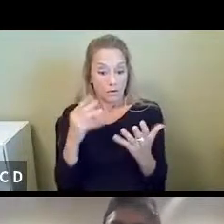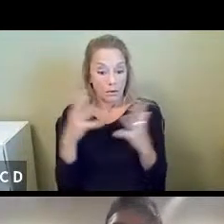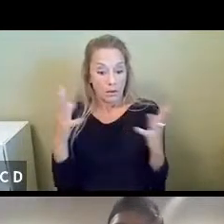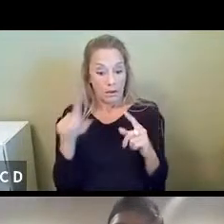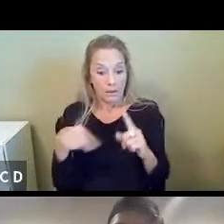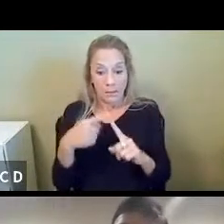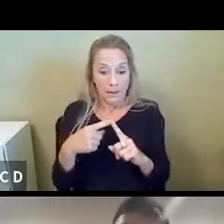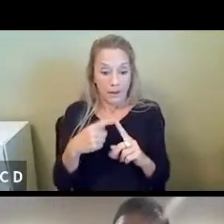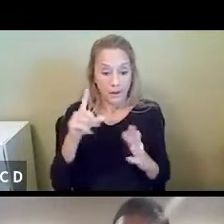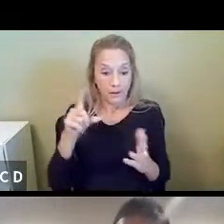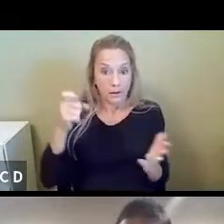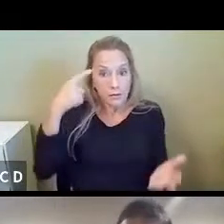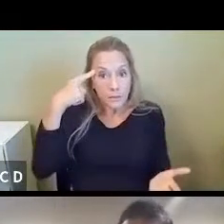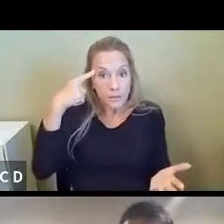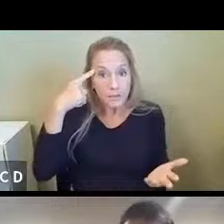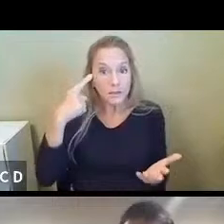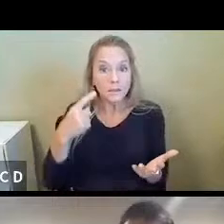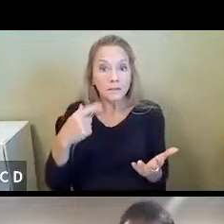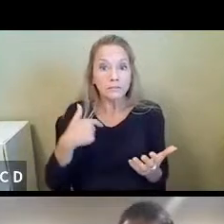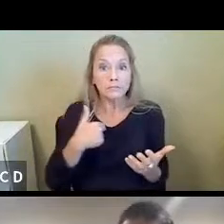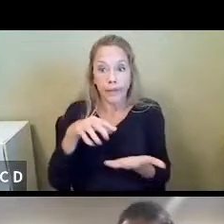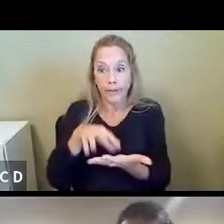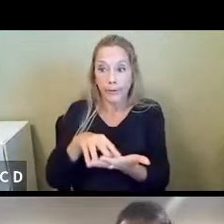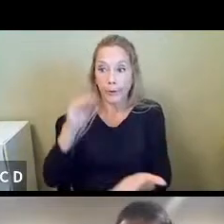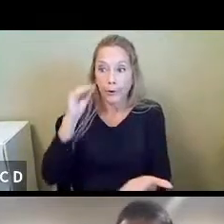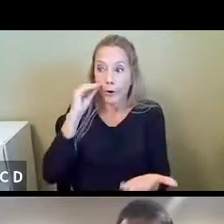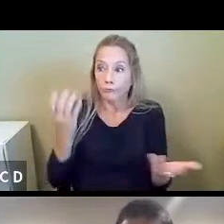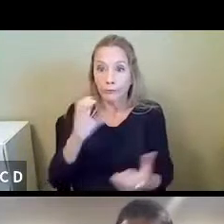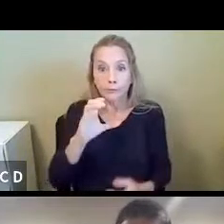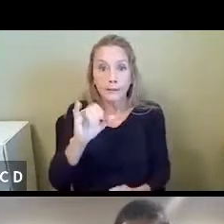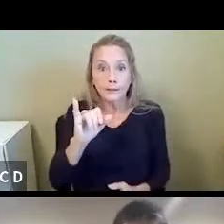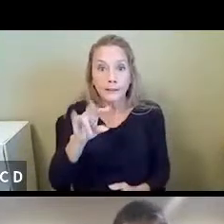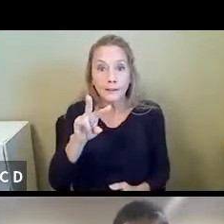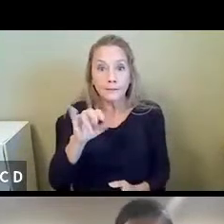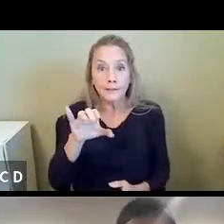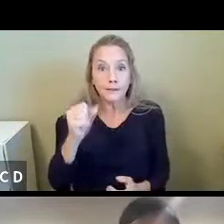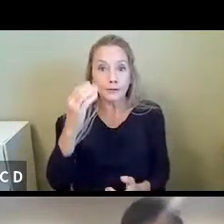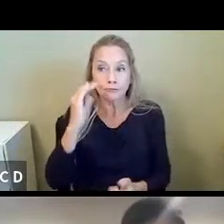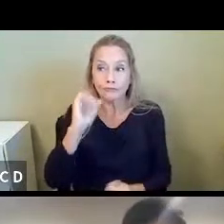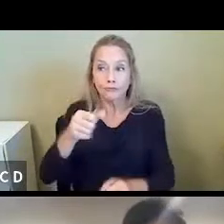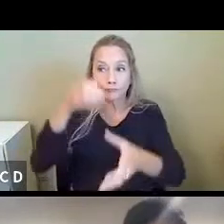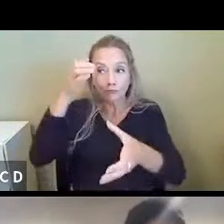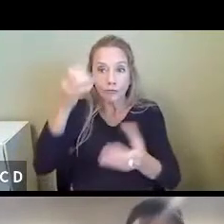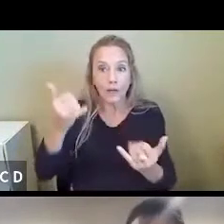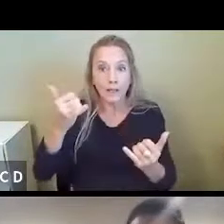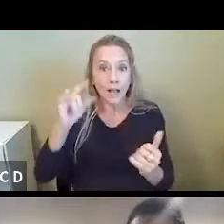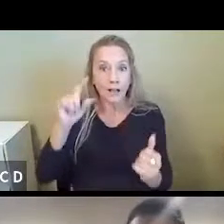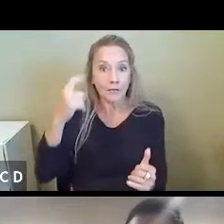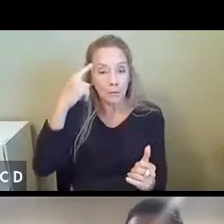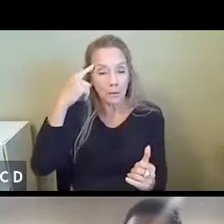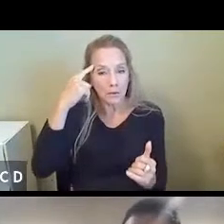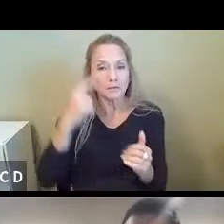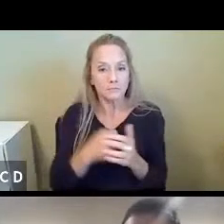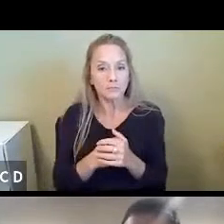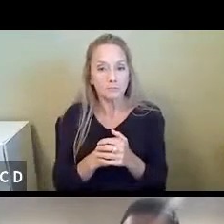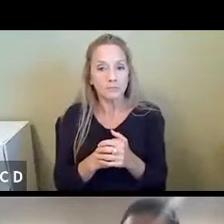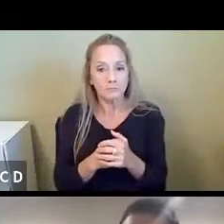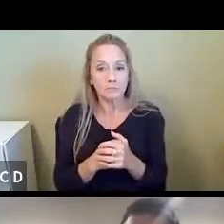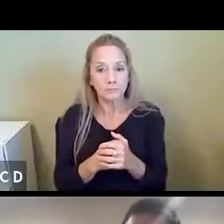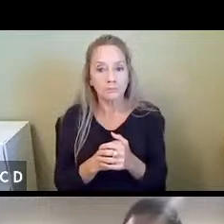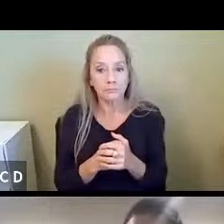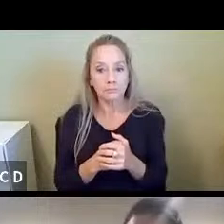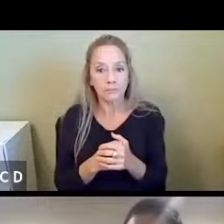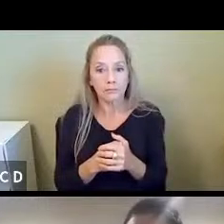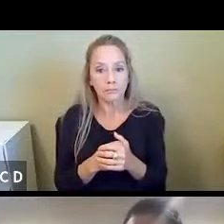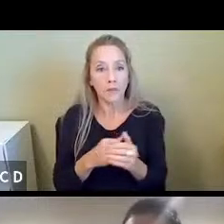government. It's been a civics lesson across the board, but there really isn't anyone meeting every week other